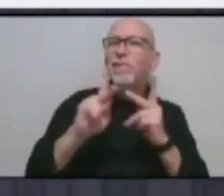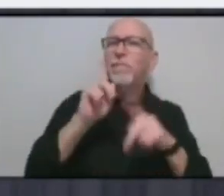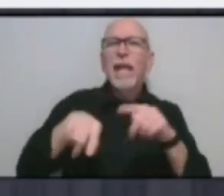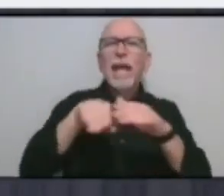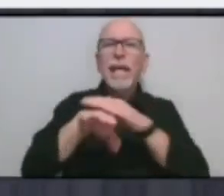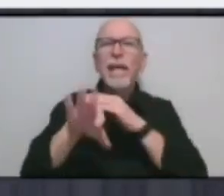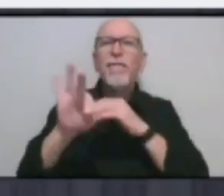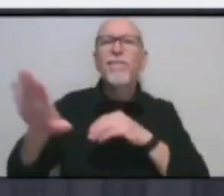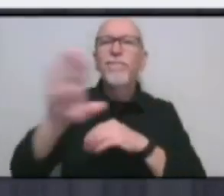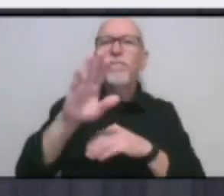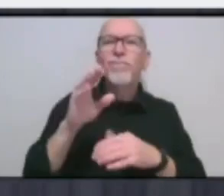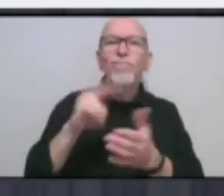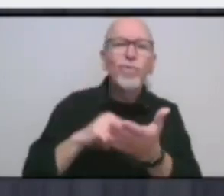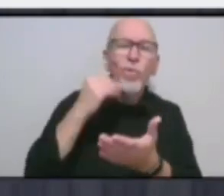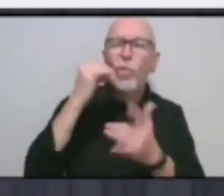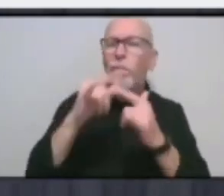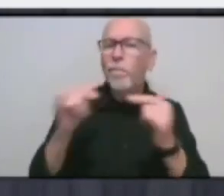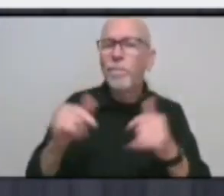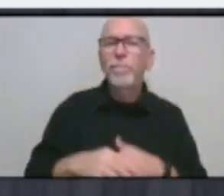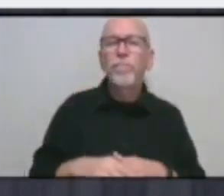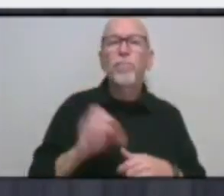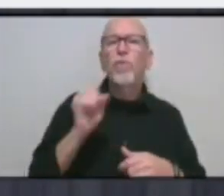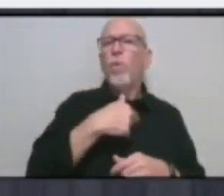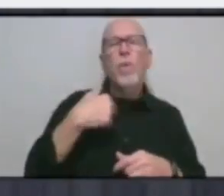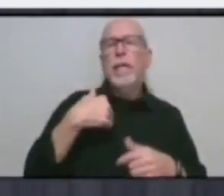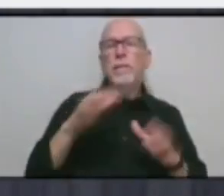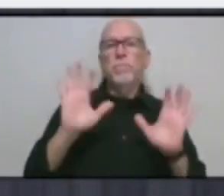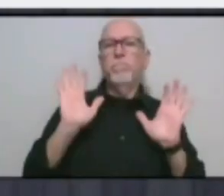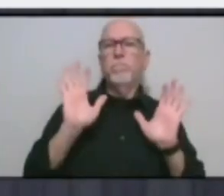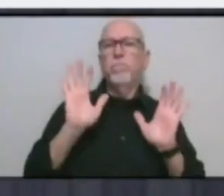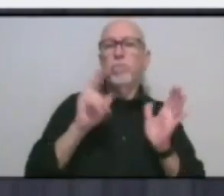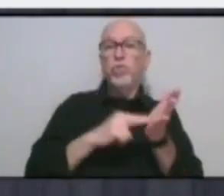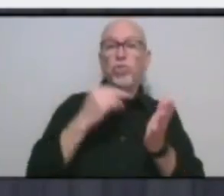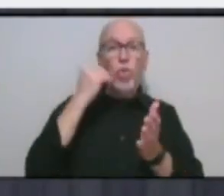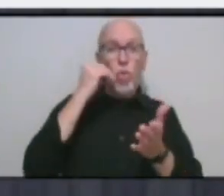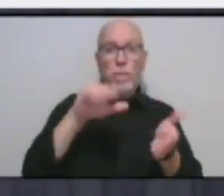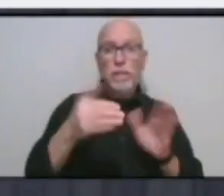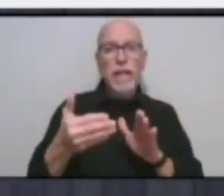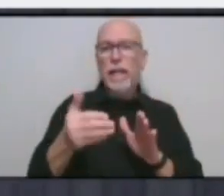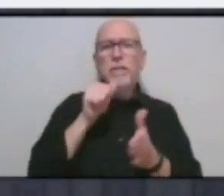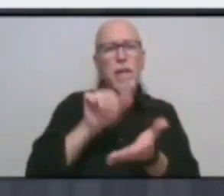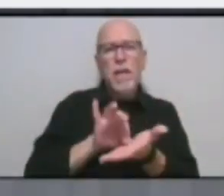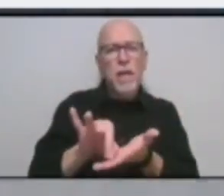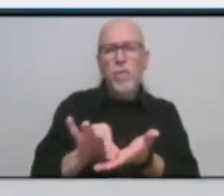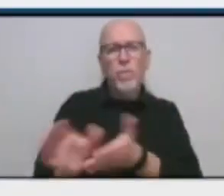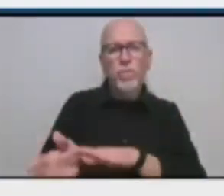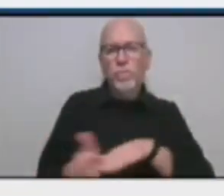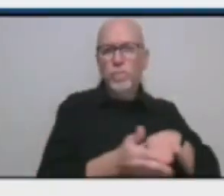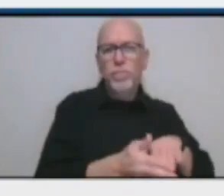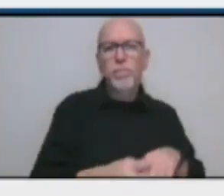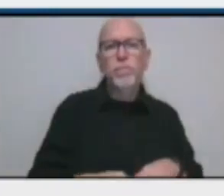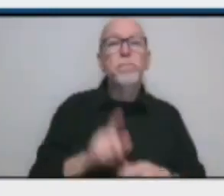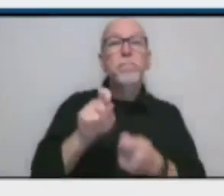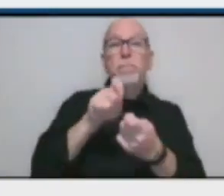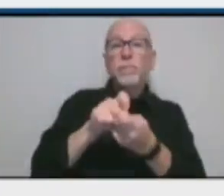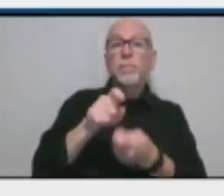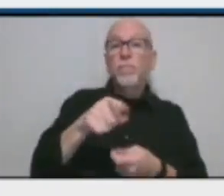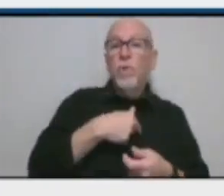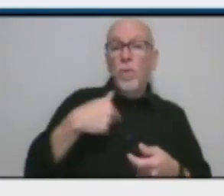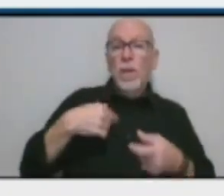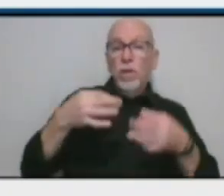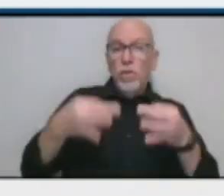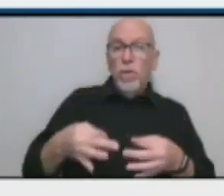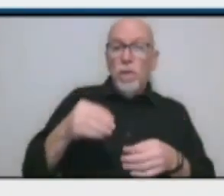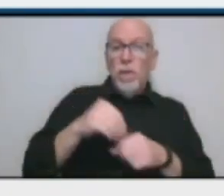facilities. As a result, we backed out nursing home deaths from our calculations. Specifically, we had determined that